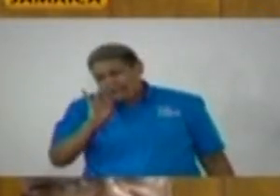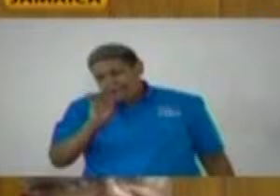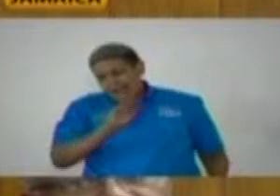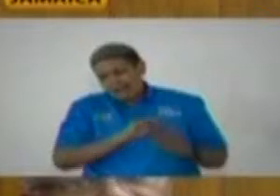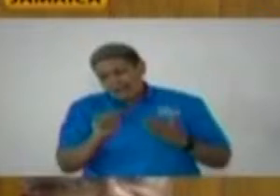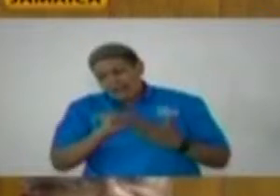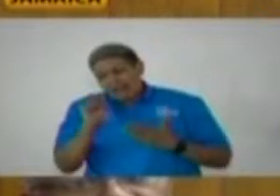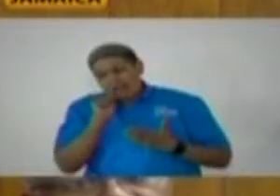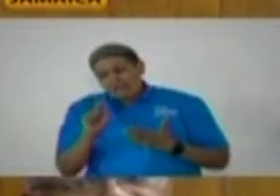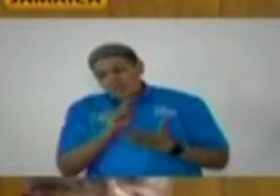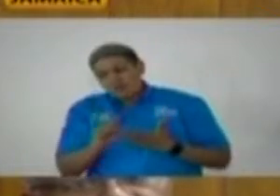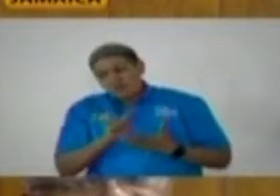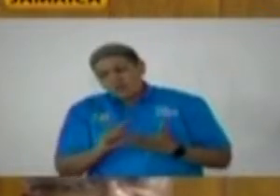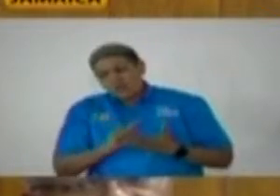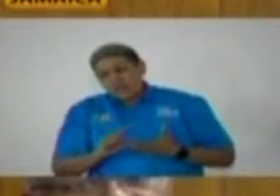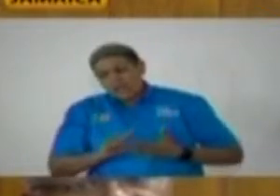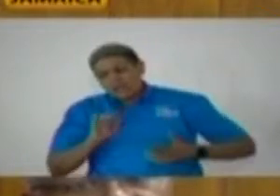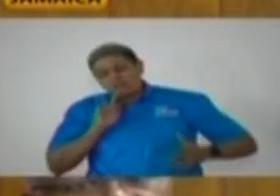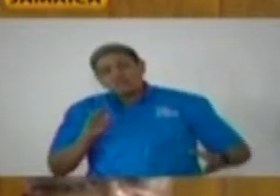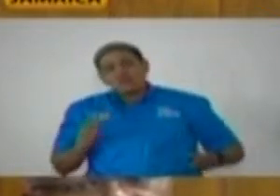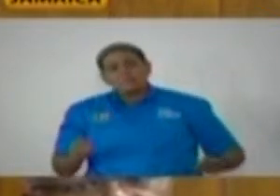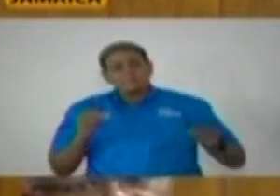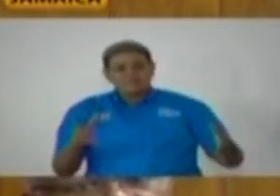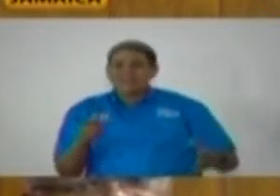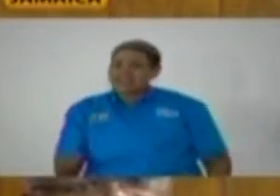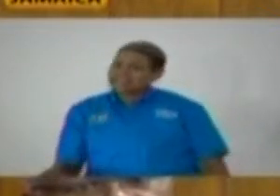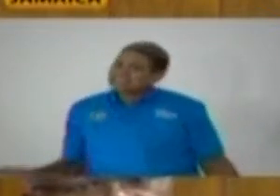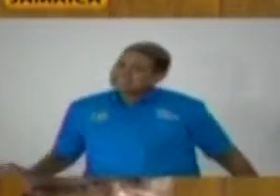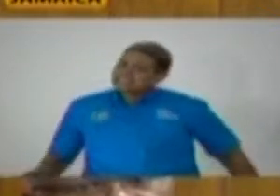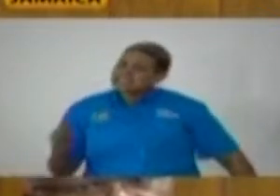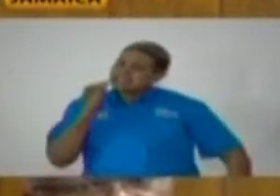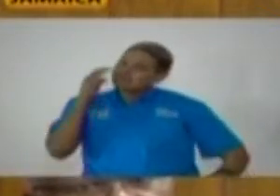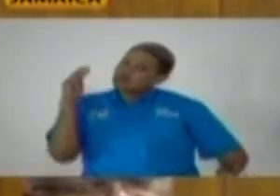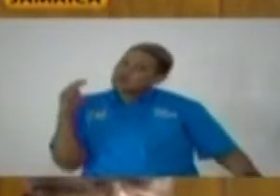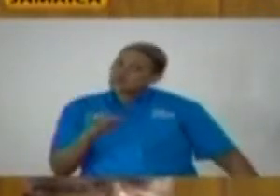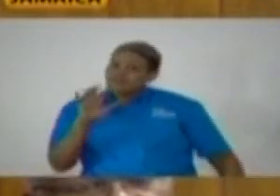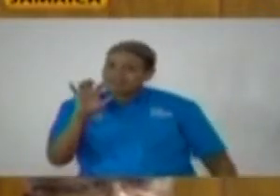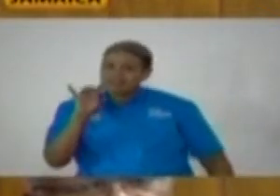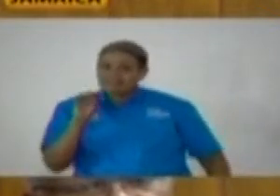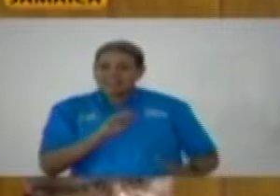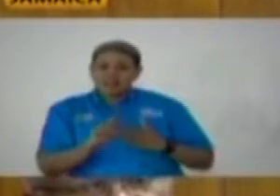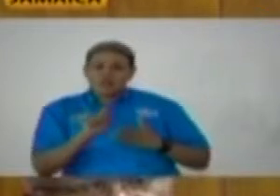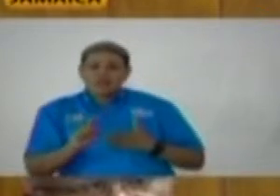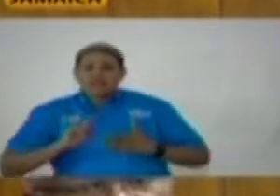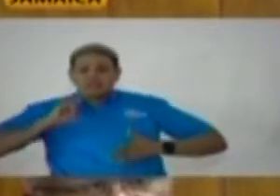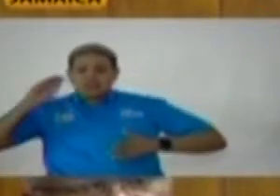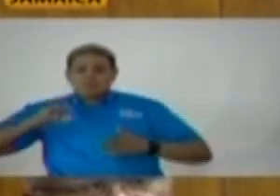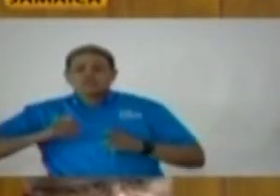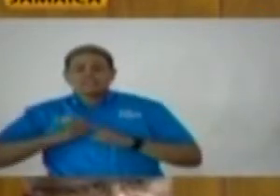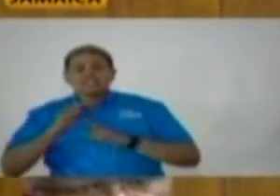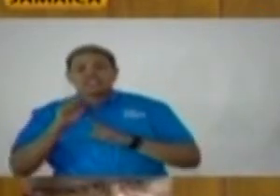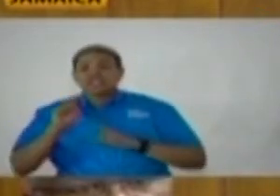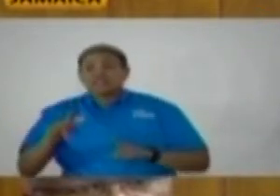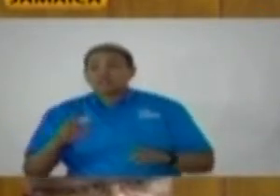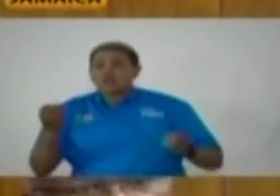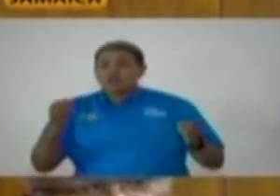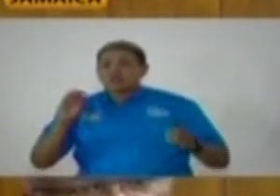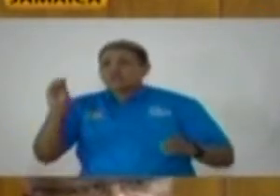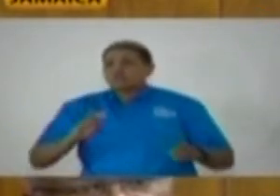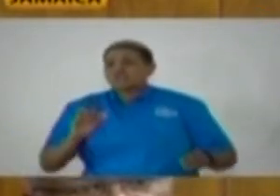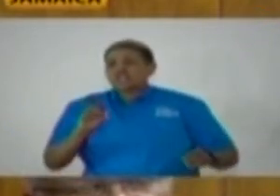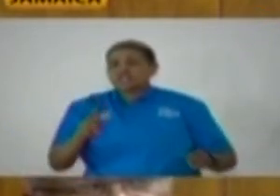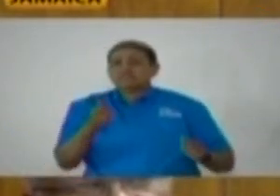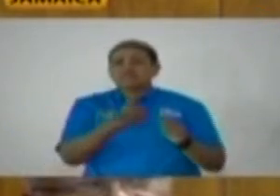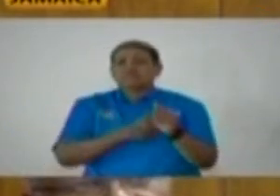$580 a week that is provided under PATH. And if you look at that as a percentage of GDP, it